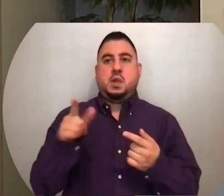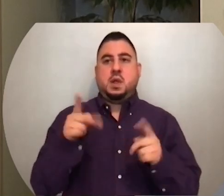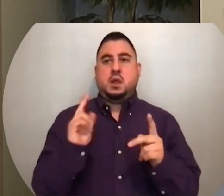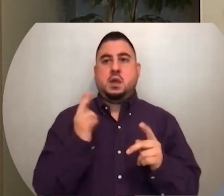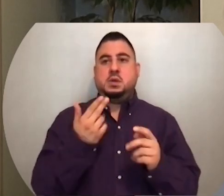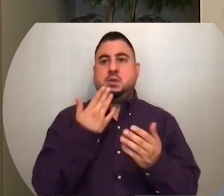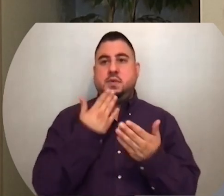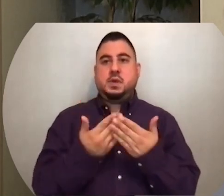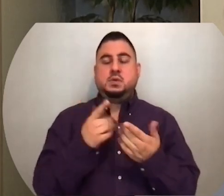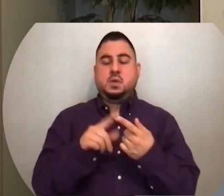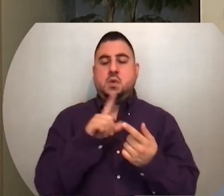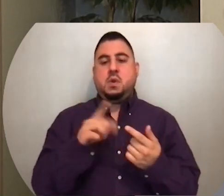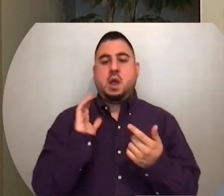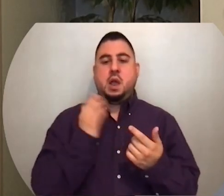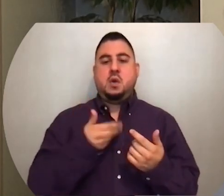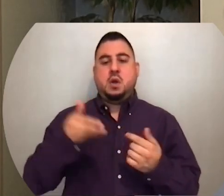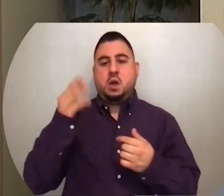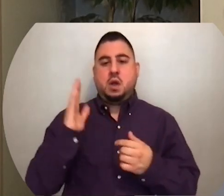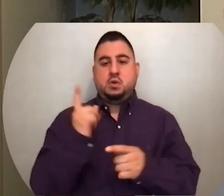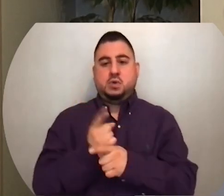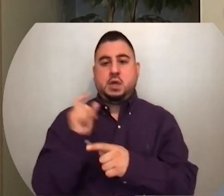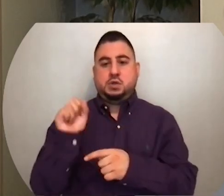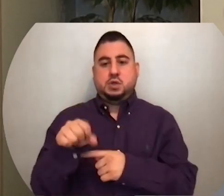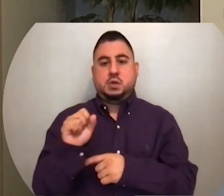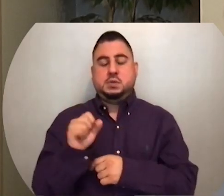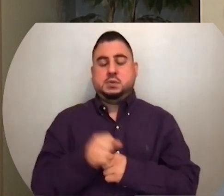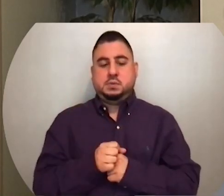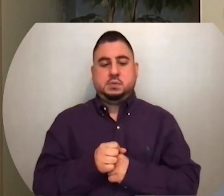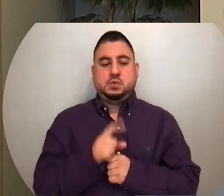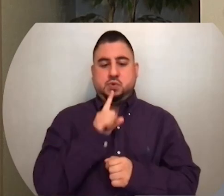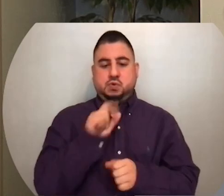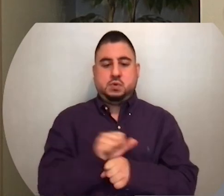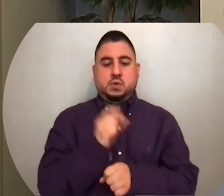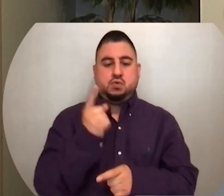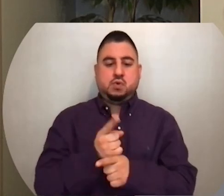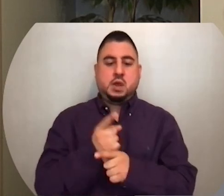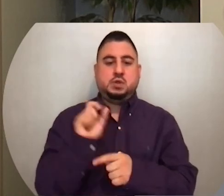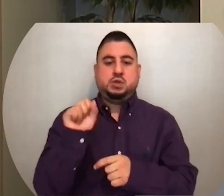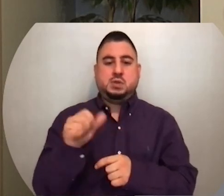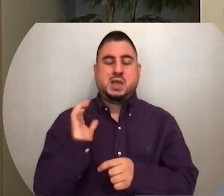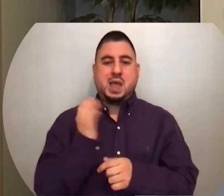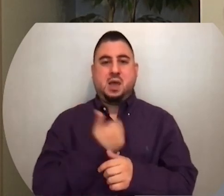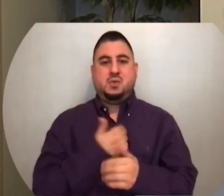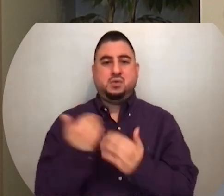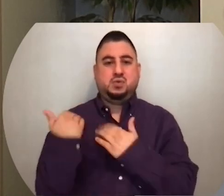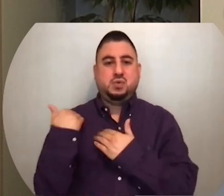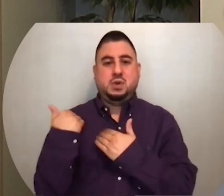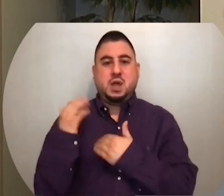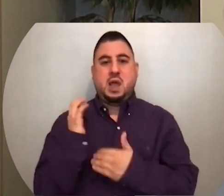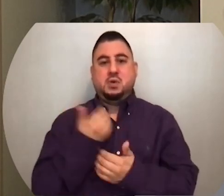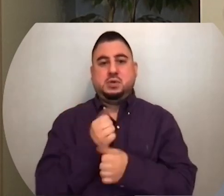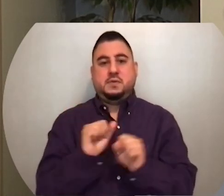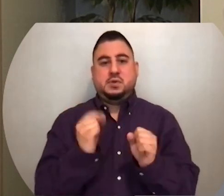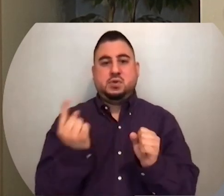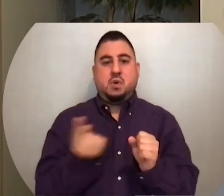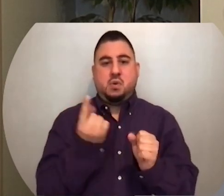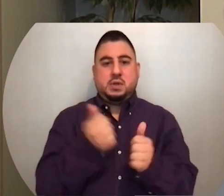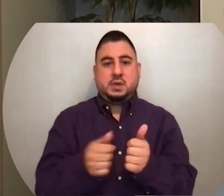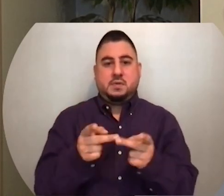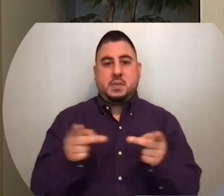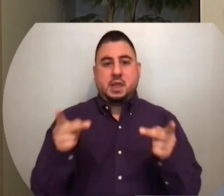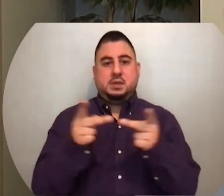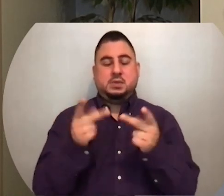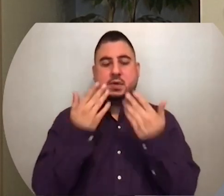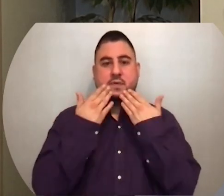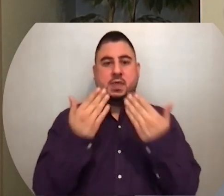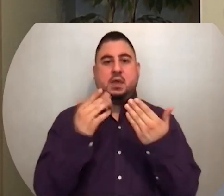let us give thanks to the Lord our God. It is right and just. It is truly right and just, our duty and our salvation, always and everywhere